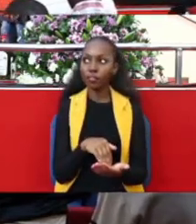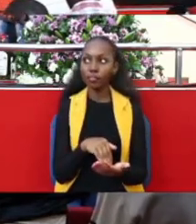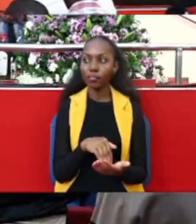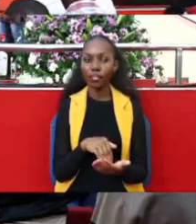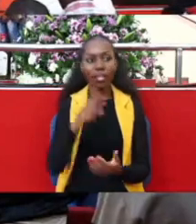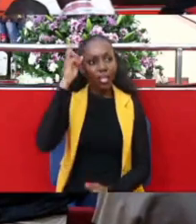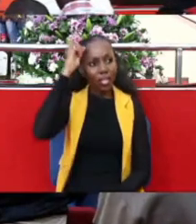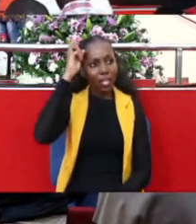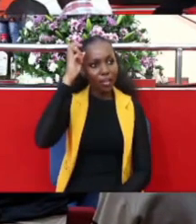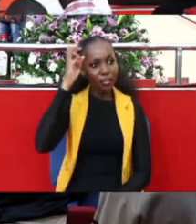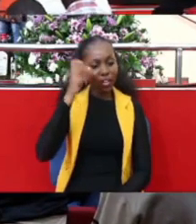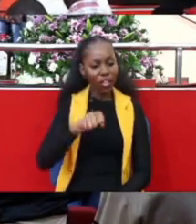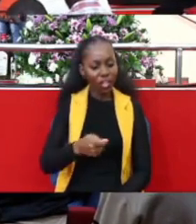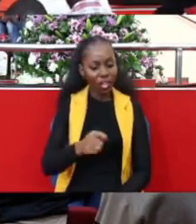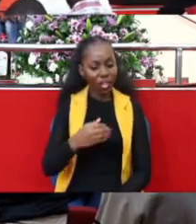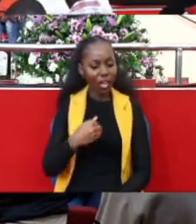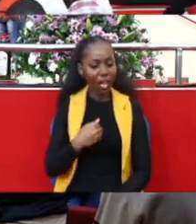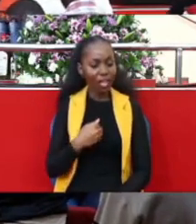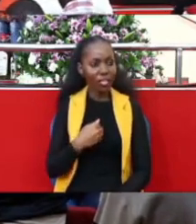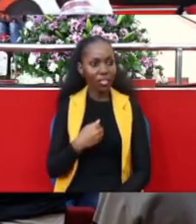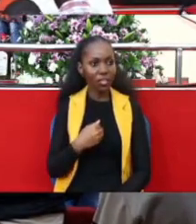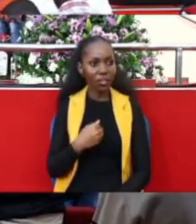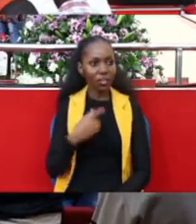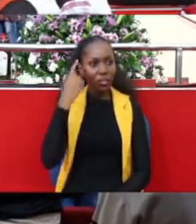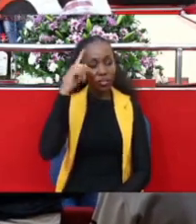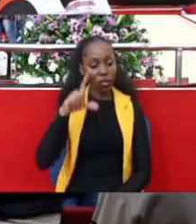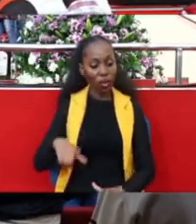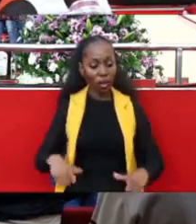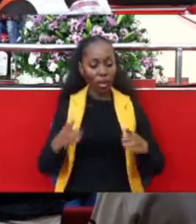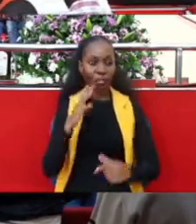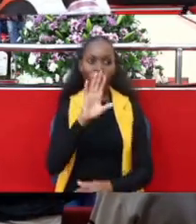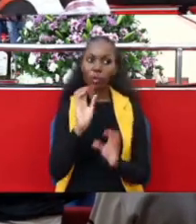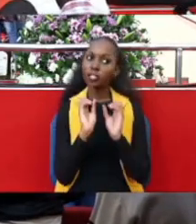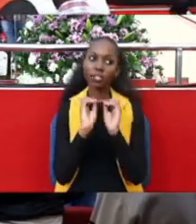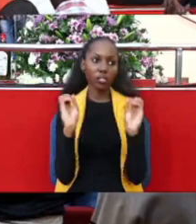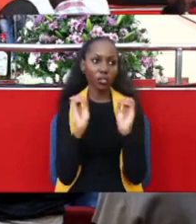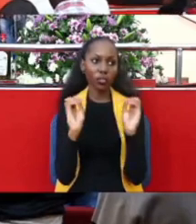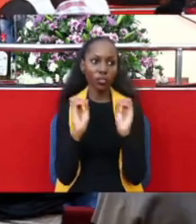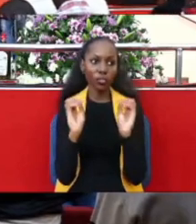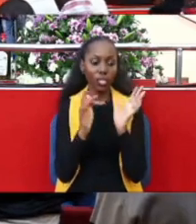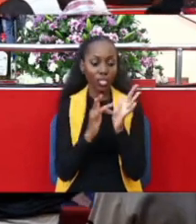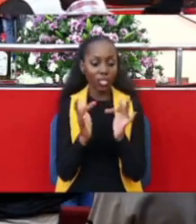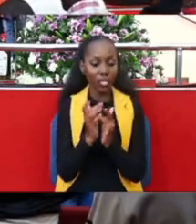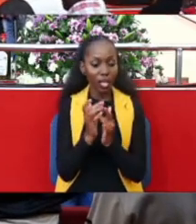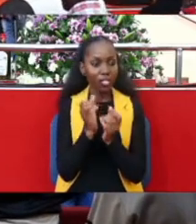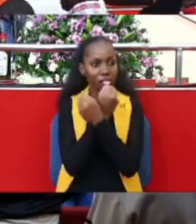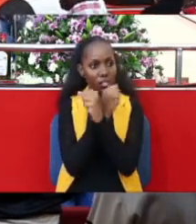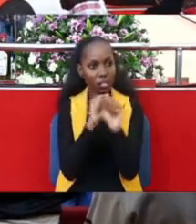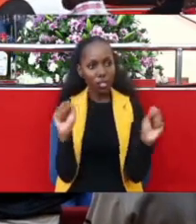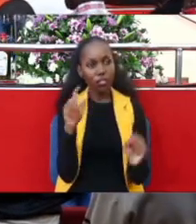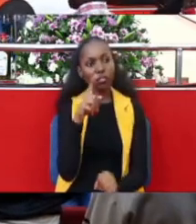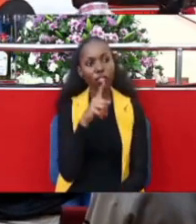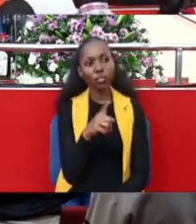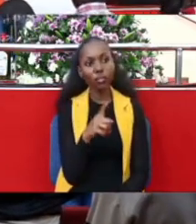Hana kifunguo and tena. So today, even as we are praying and the ministry team will come right in front, as we are praying today,